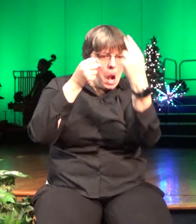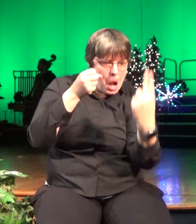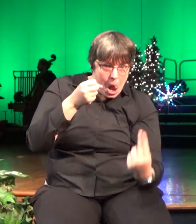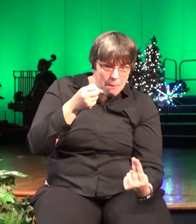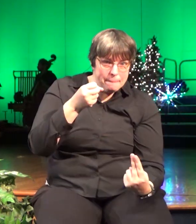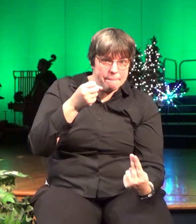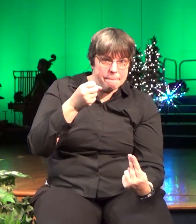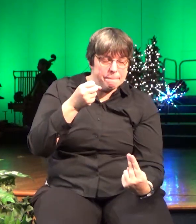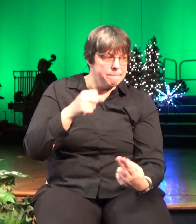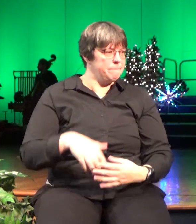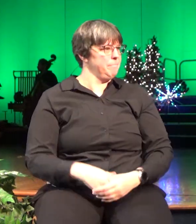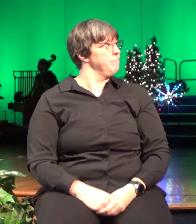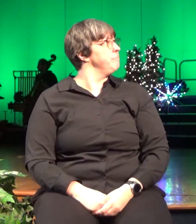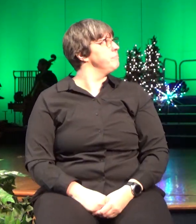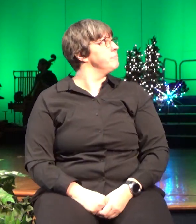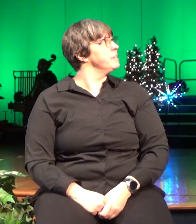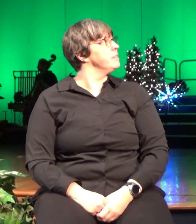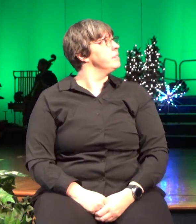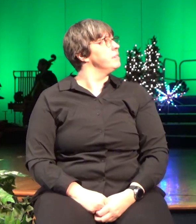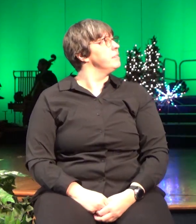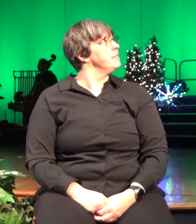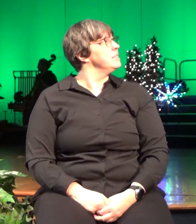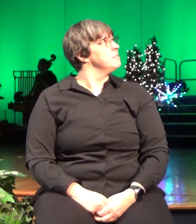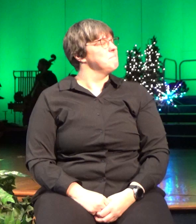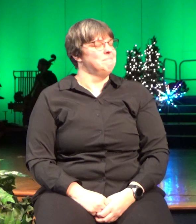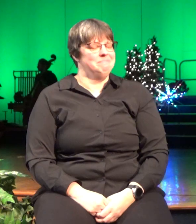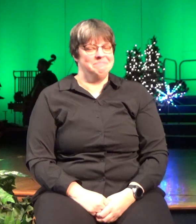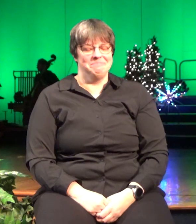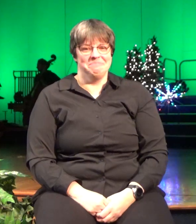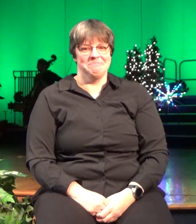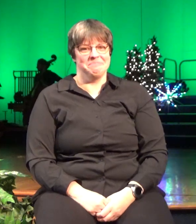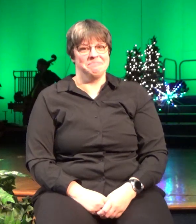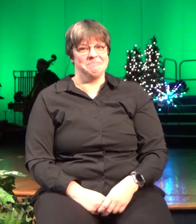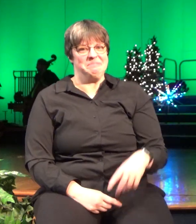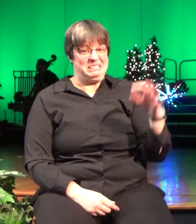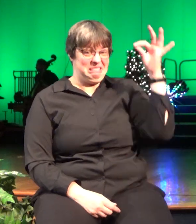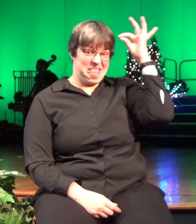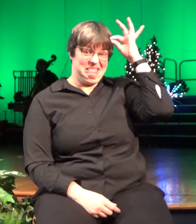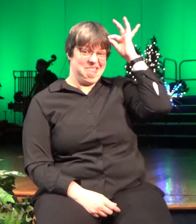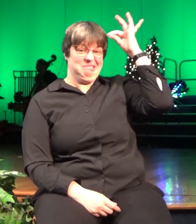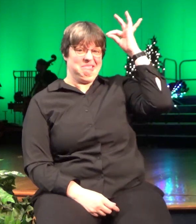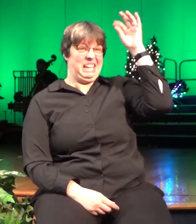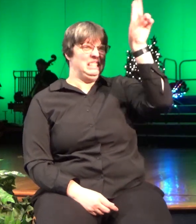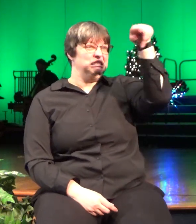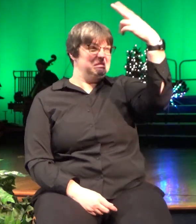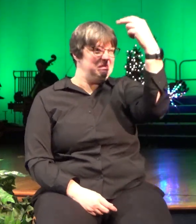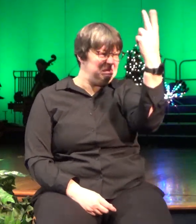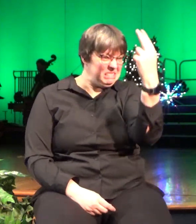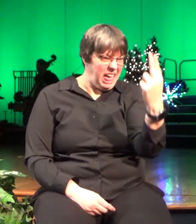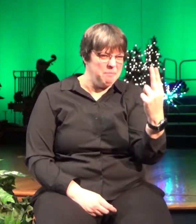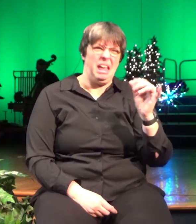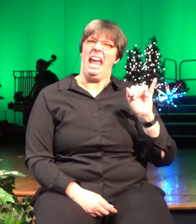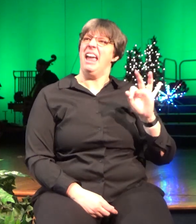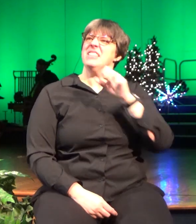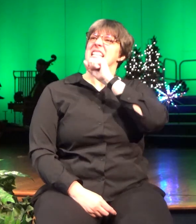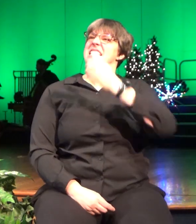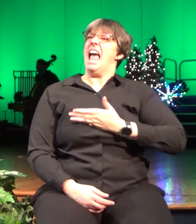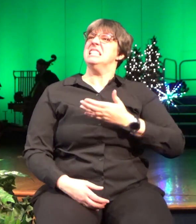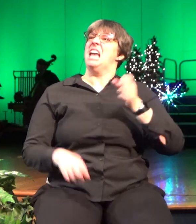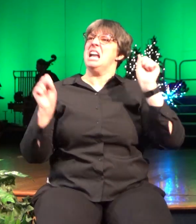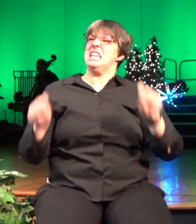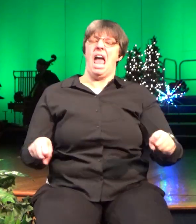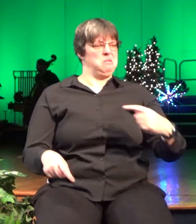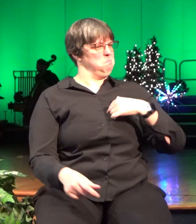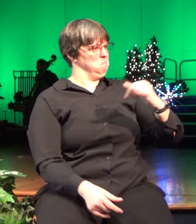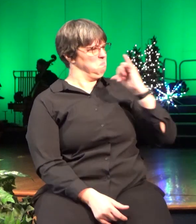chimney. A rather tight pinch, but But if Santa can do it, then so could the